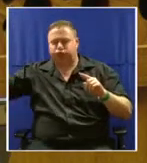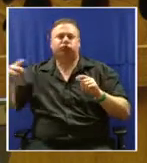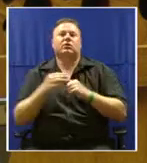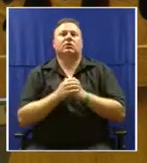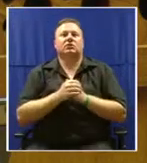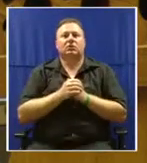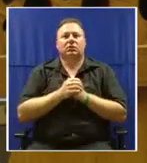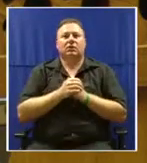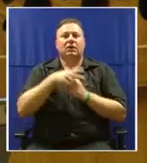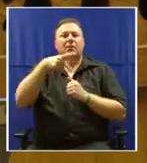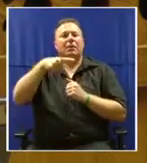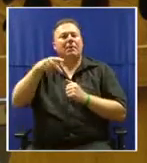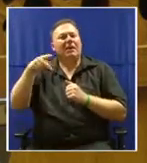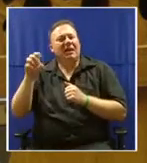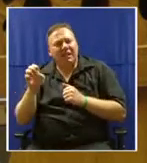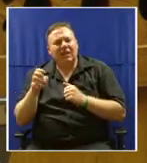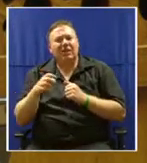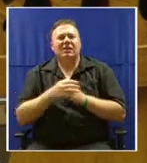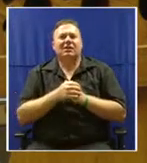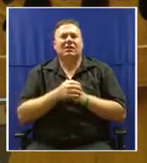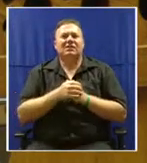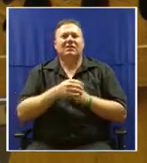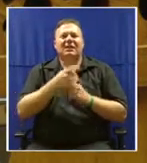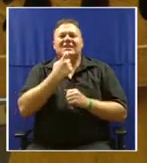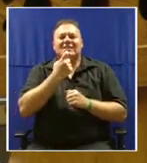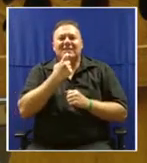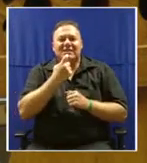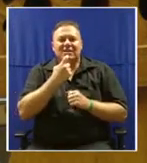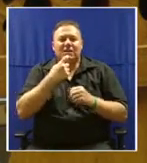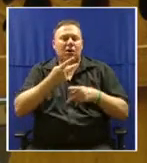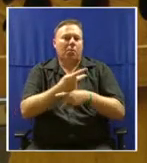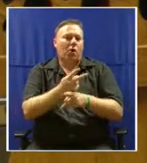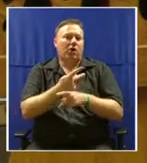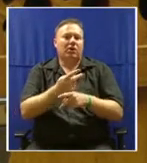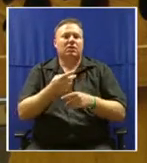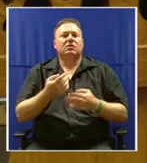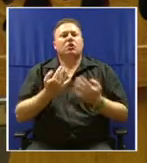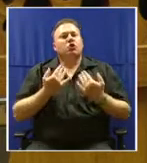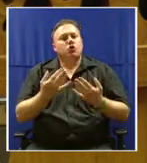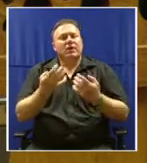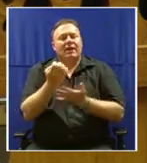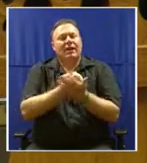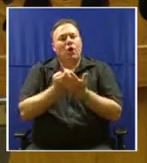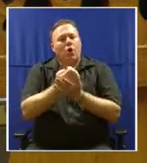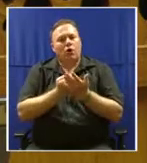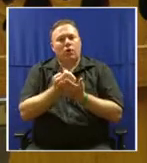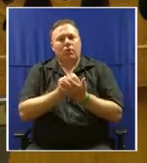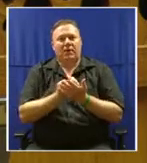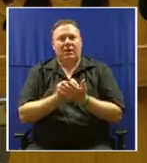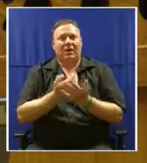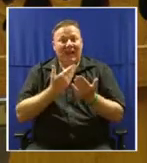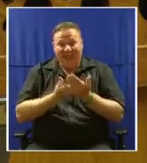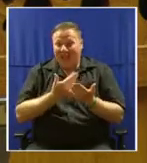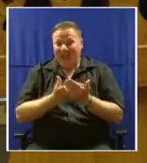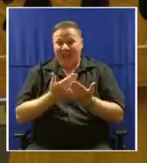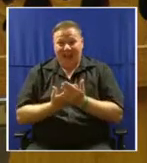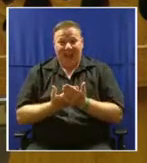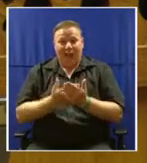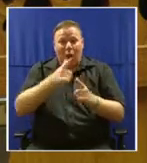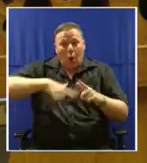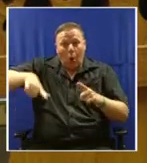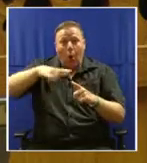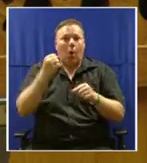personal protective equipment, steel products and green economy inputs that can be sourced